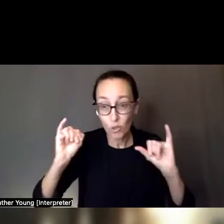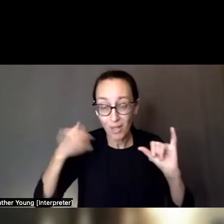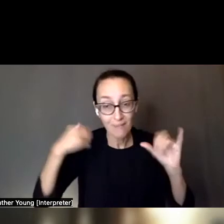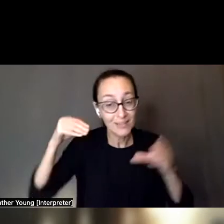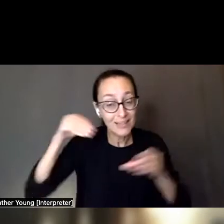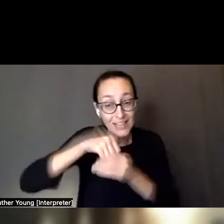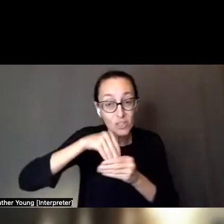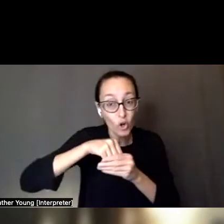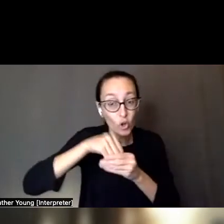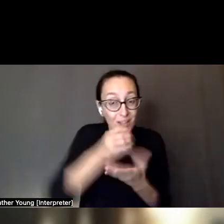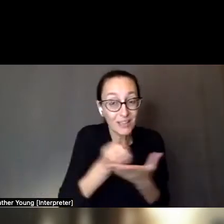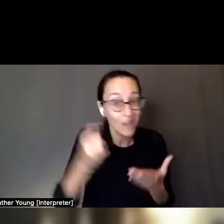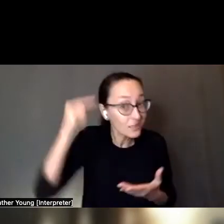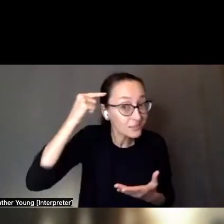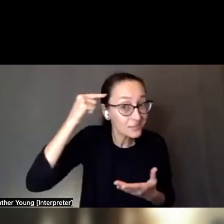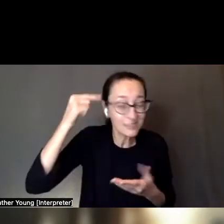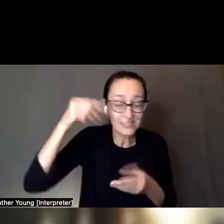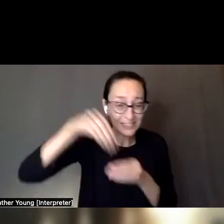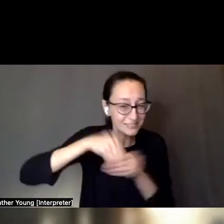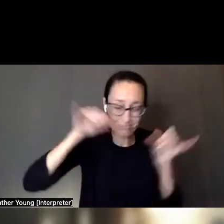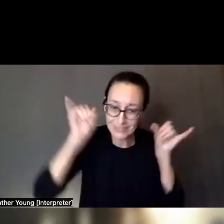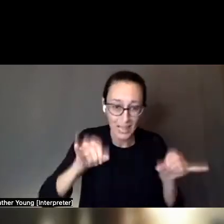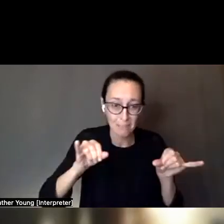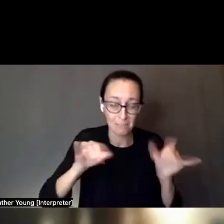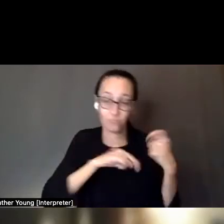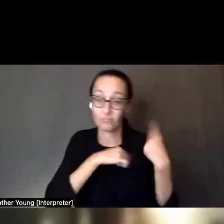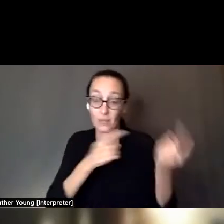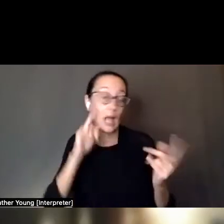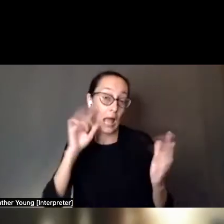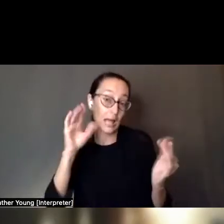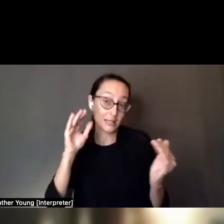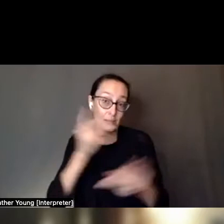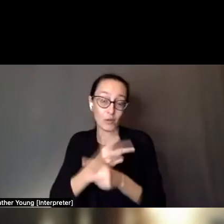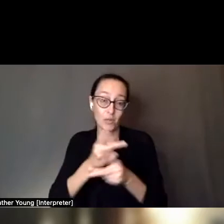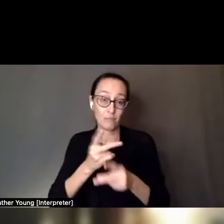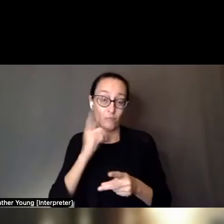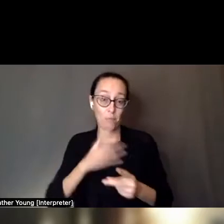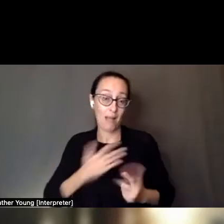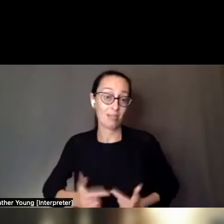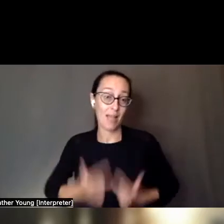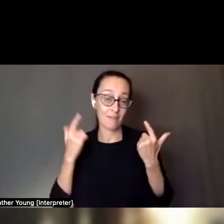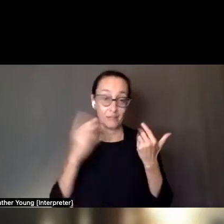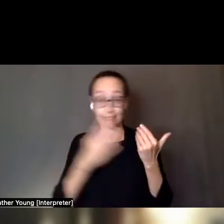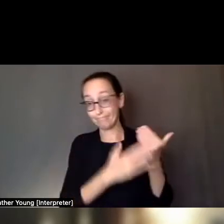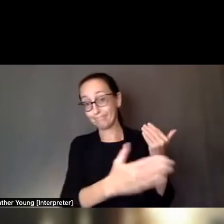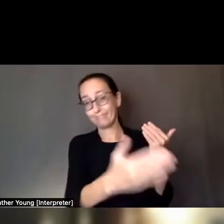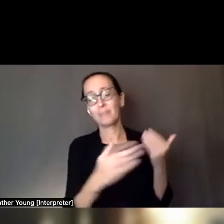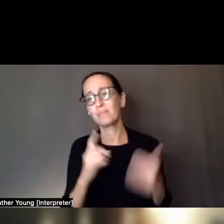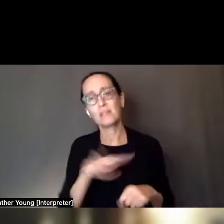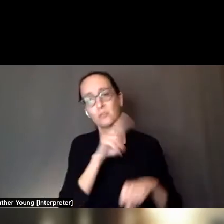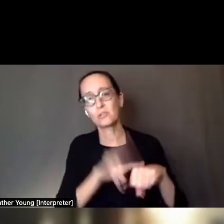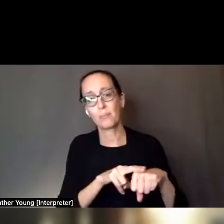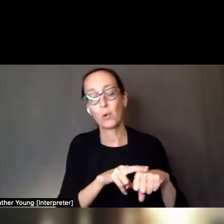which I expect to have for the duration of my life. And that's actually very, very typical. So this